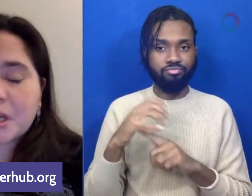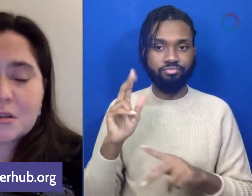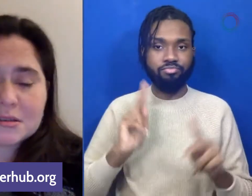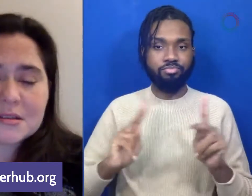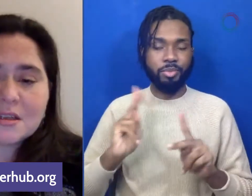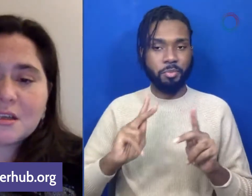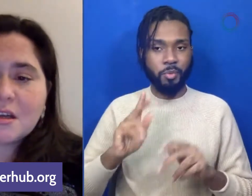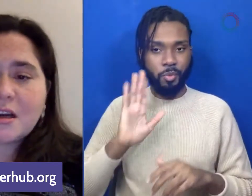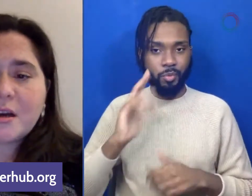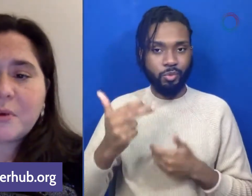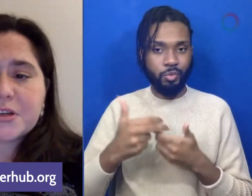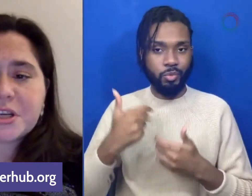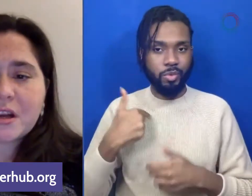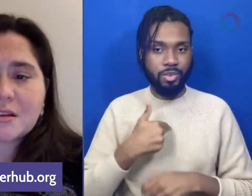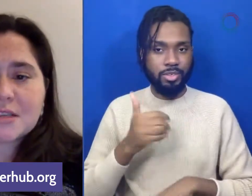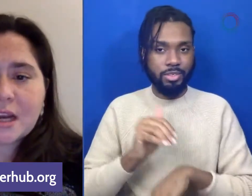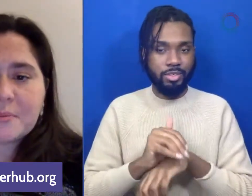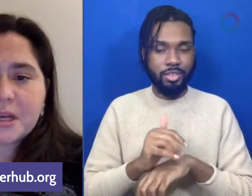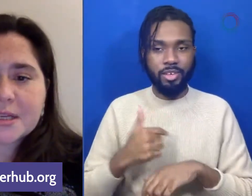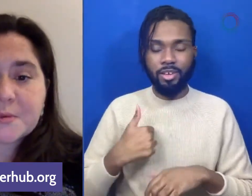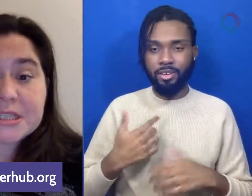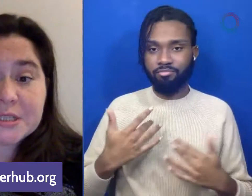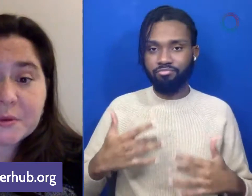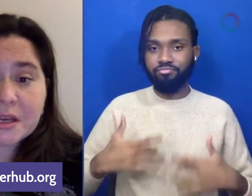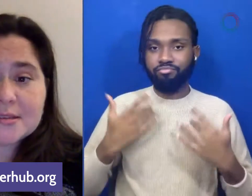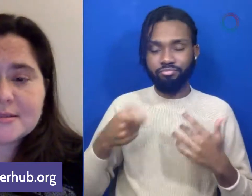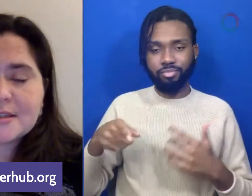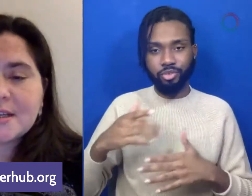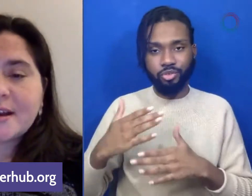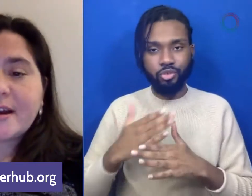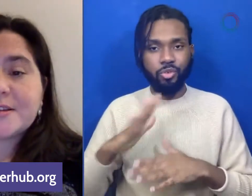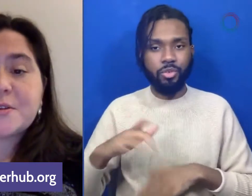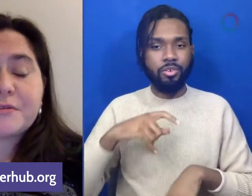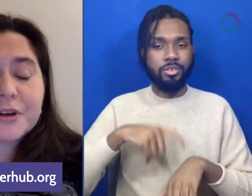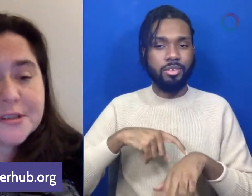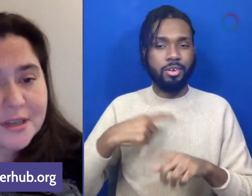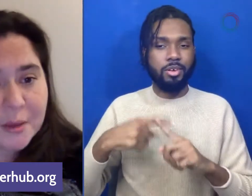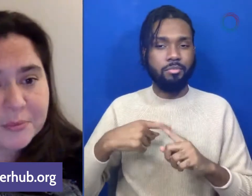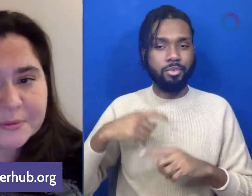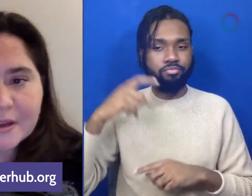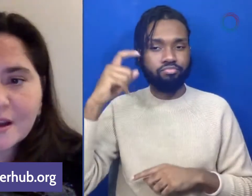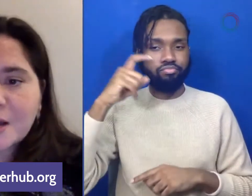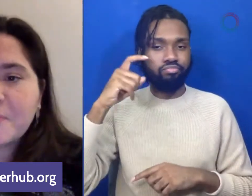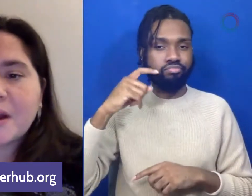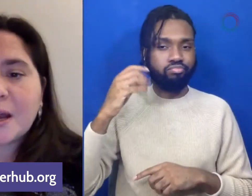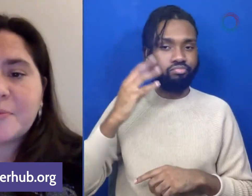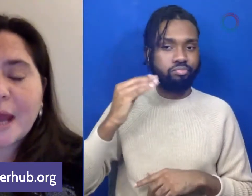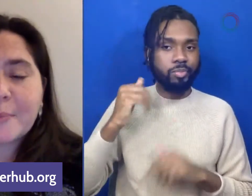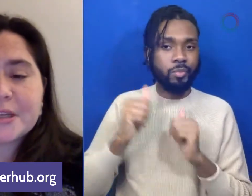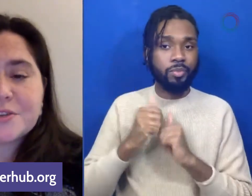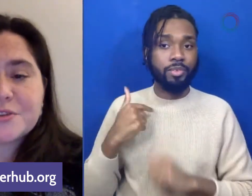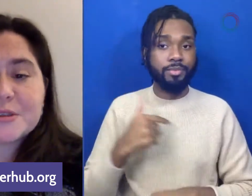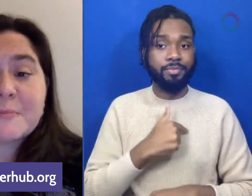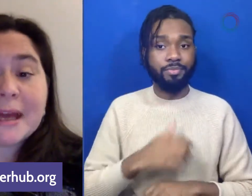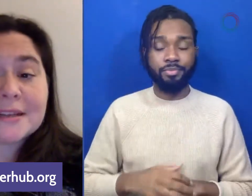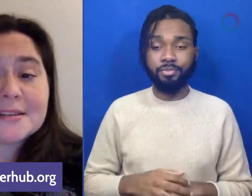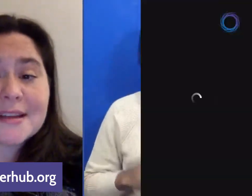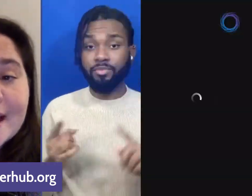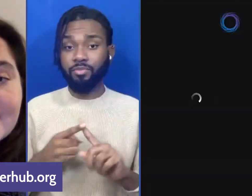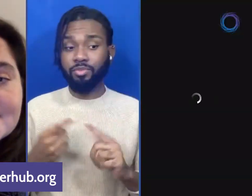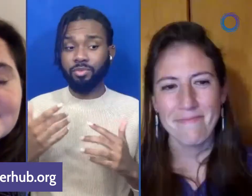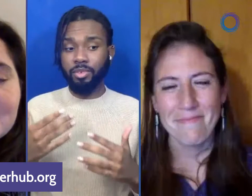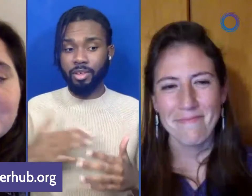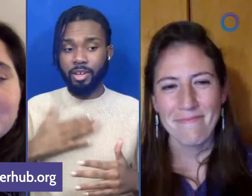am thrilled are sharing their time and expertise with us. So first up, I'm happy to introduce